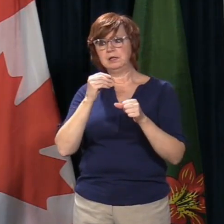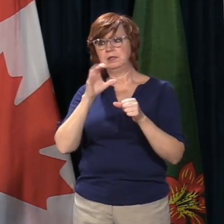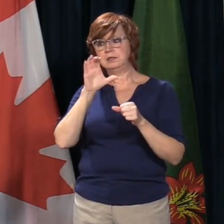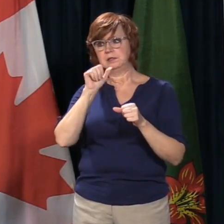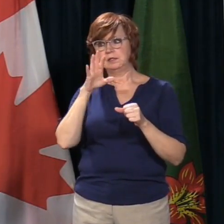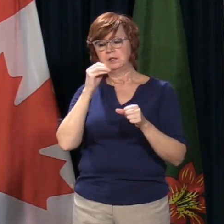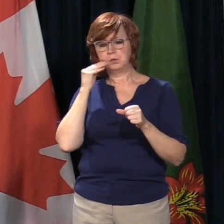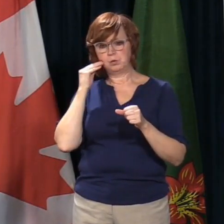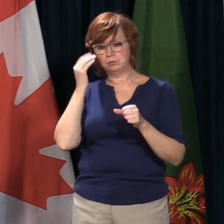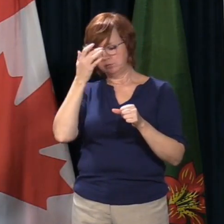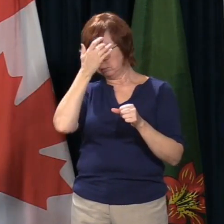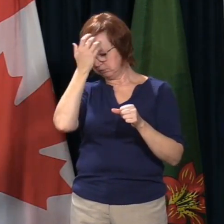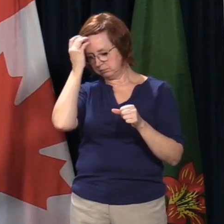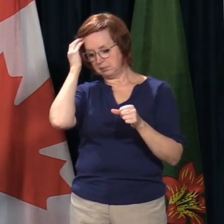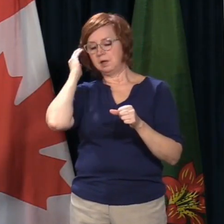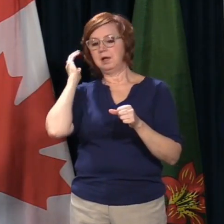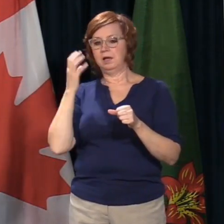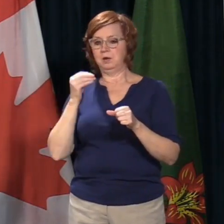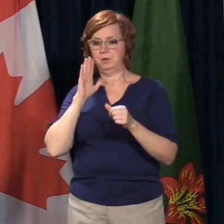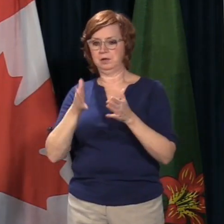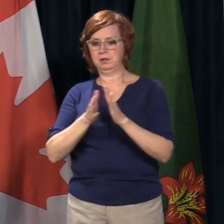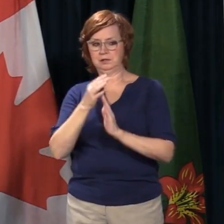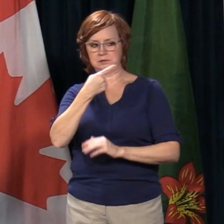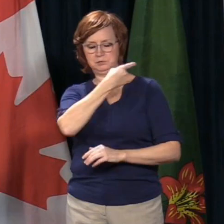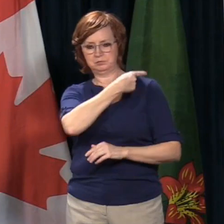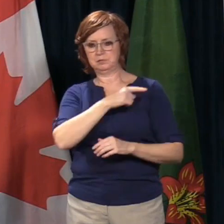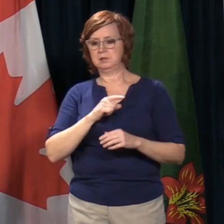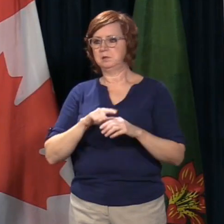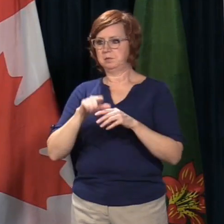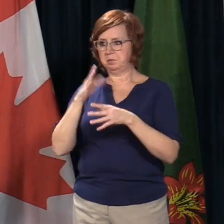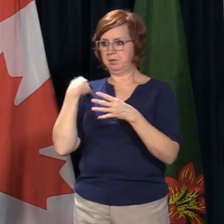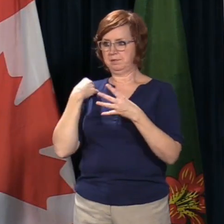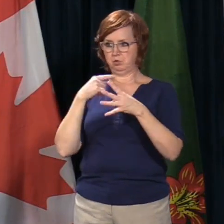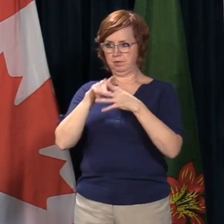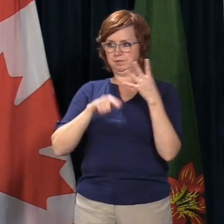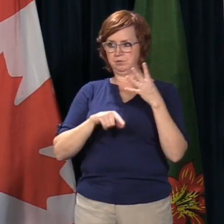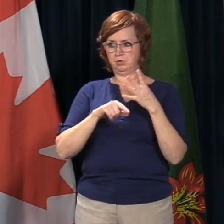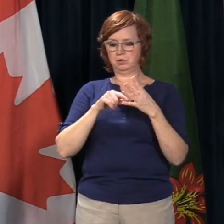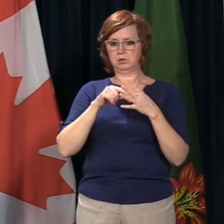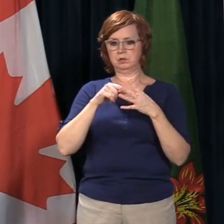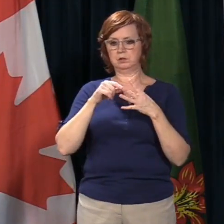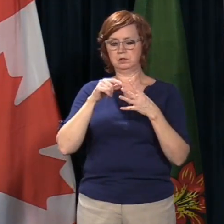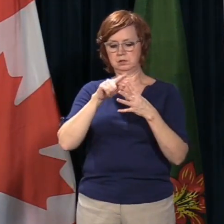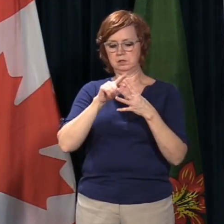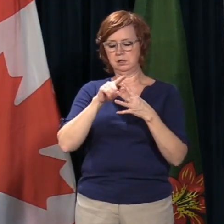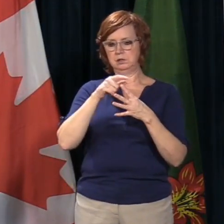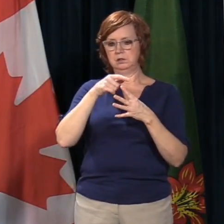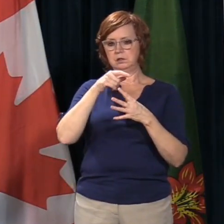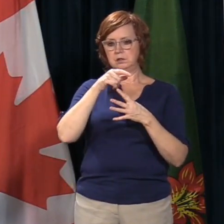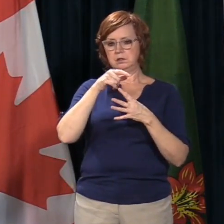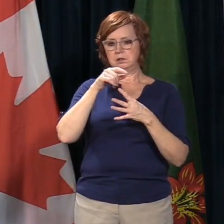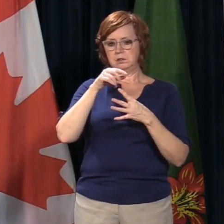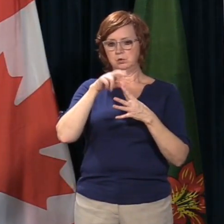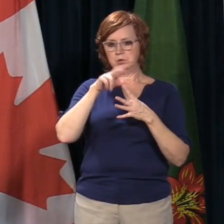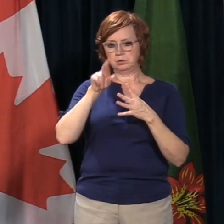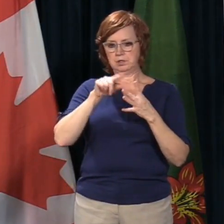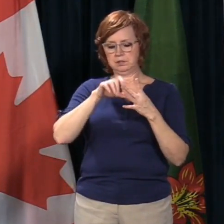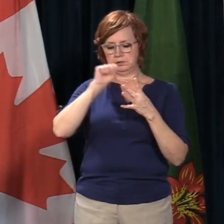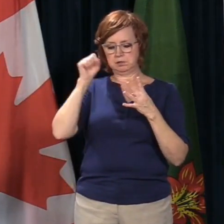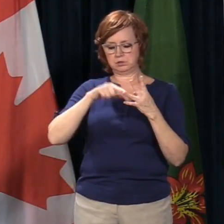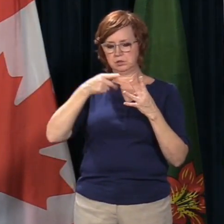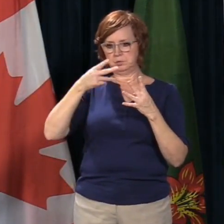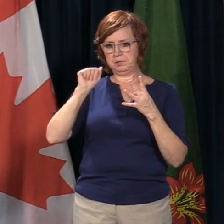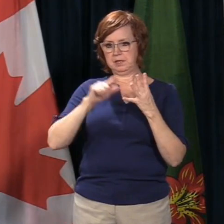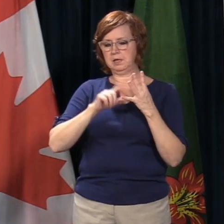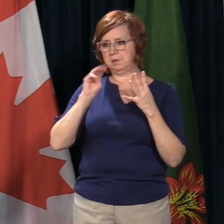sites that do COVID testing in the province. Currently we have 4, Meadow Lake, PA, Saskatoon, and Regina. We're going to continue to expand that testing, so you're going to see many more